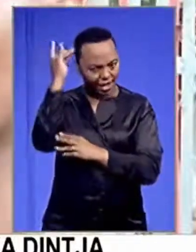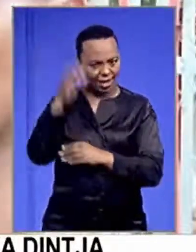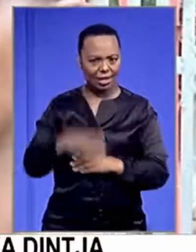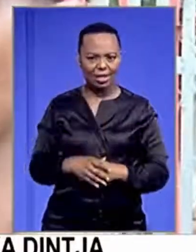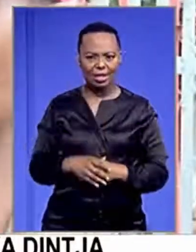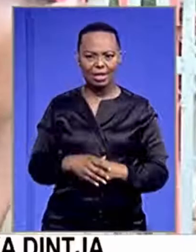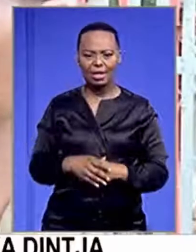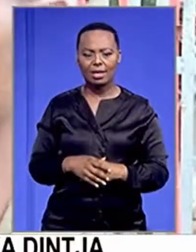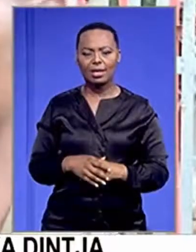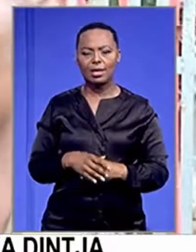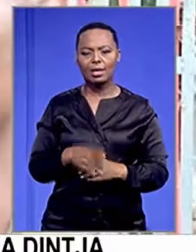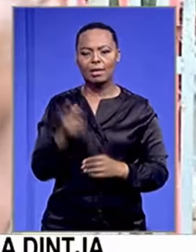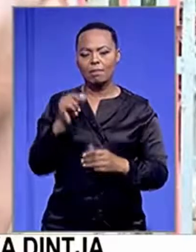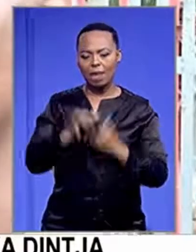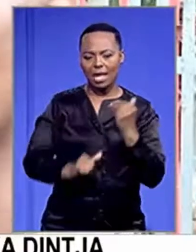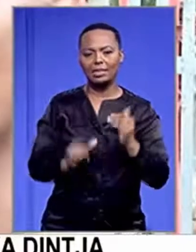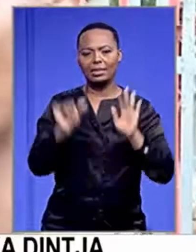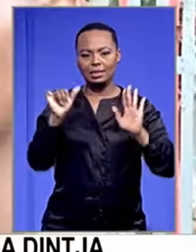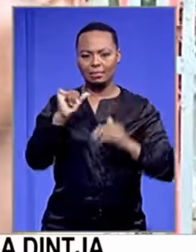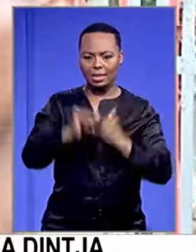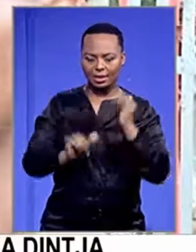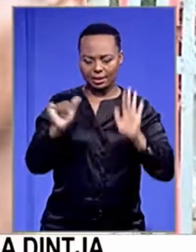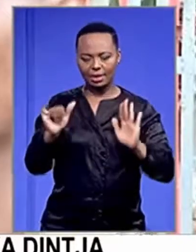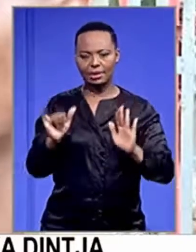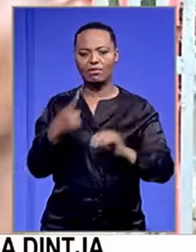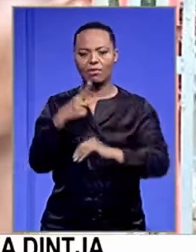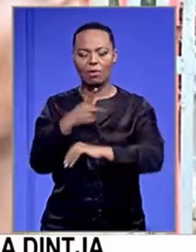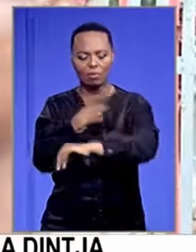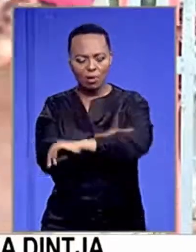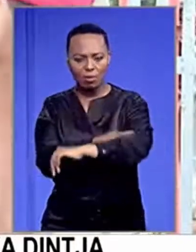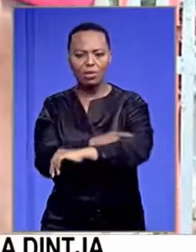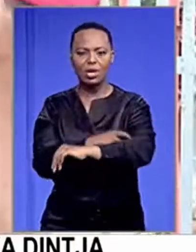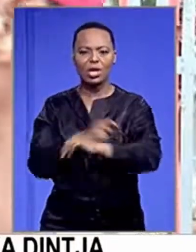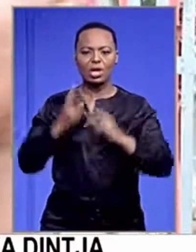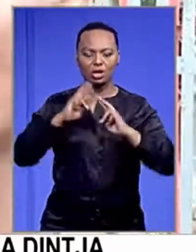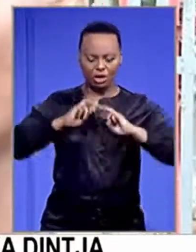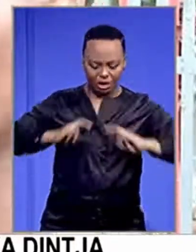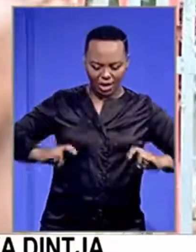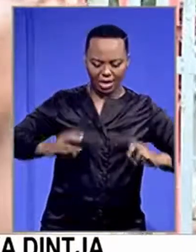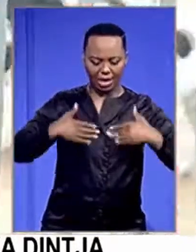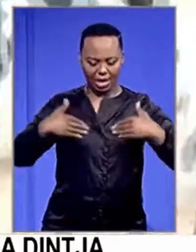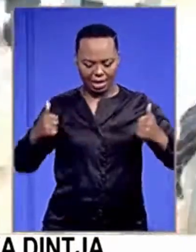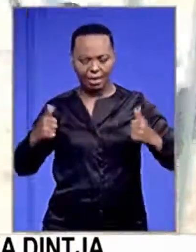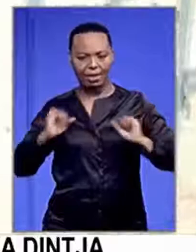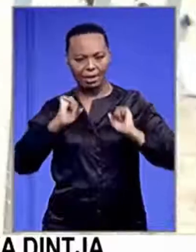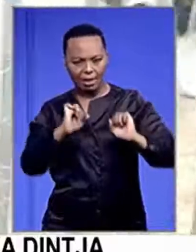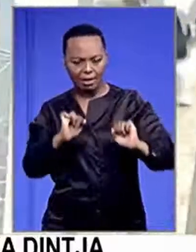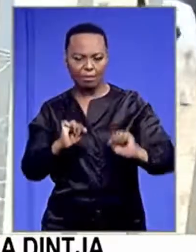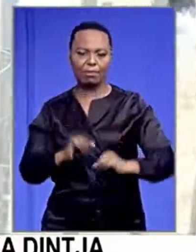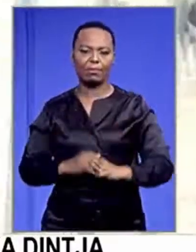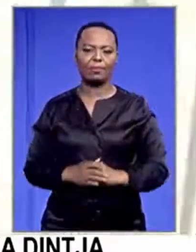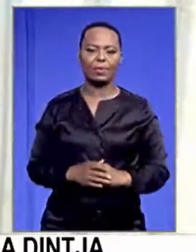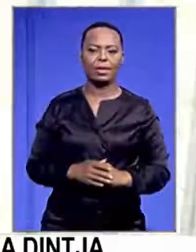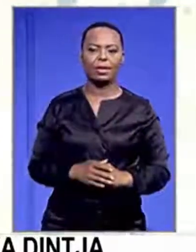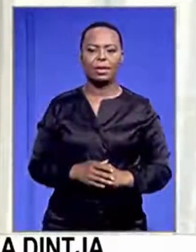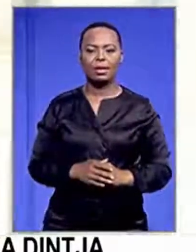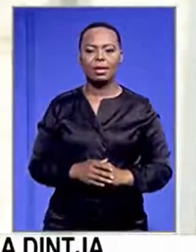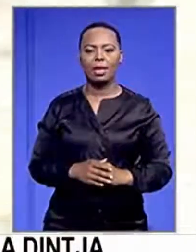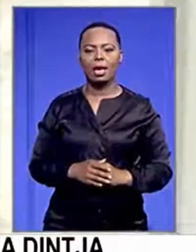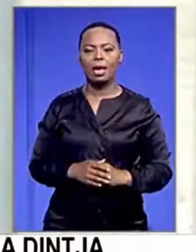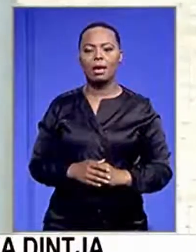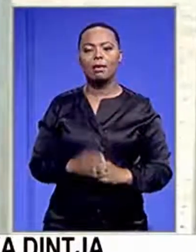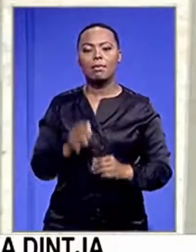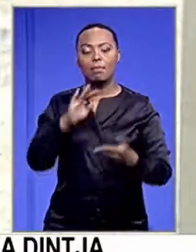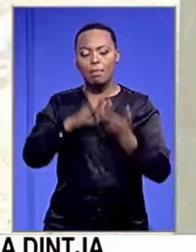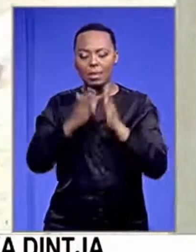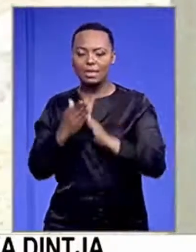take them every over six months we take them to the vet it's for every dog we must pay $280. Ben ba di pitbulls, ba di dinja